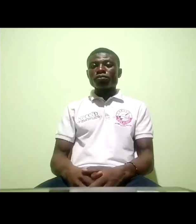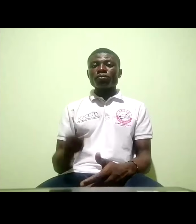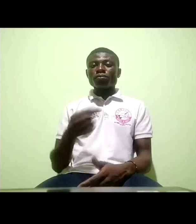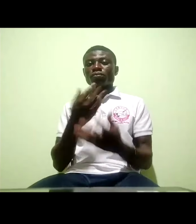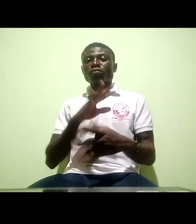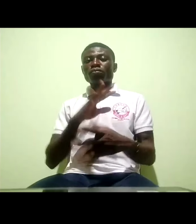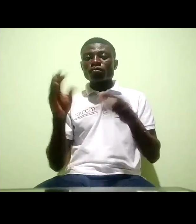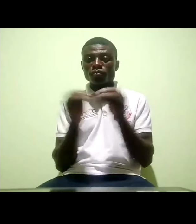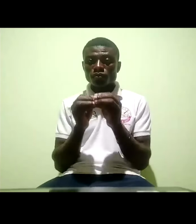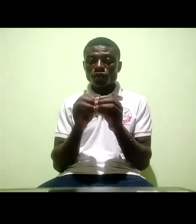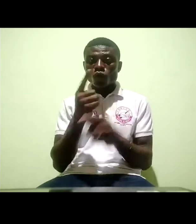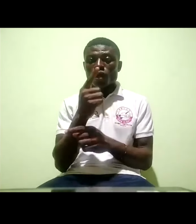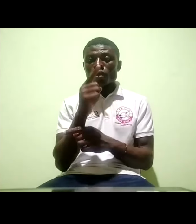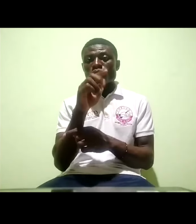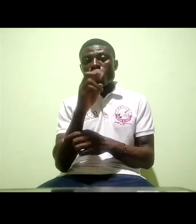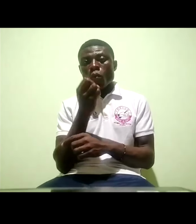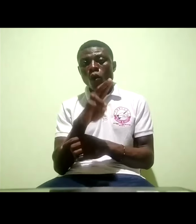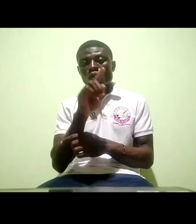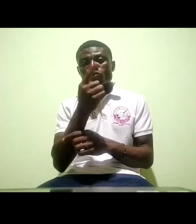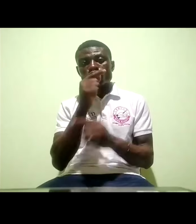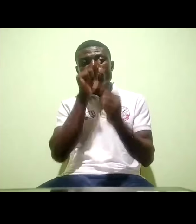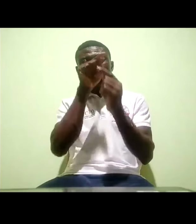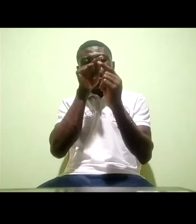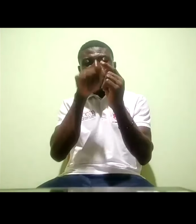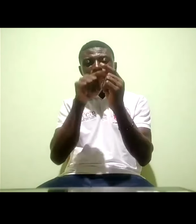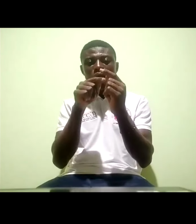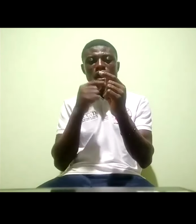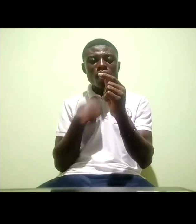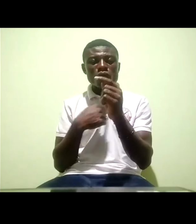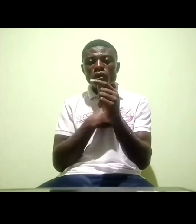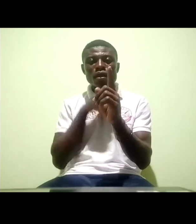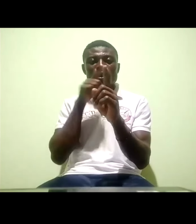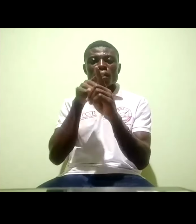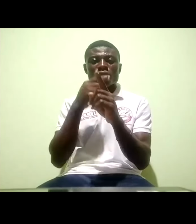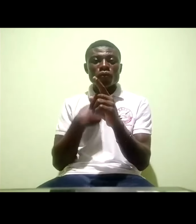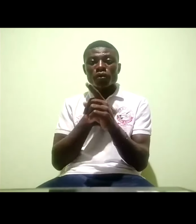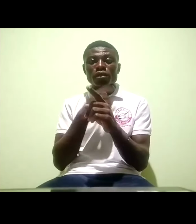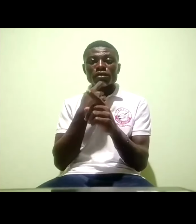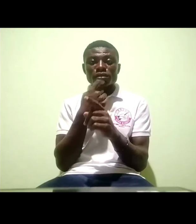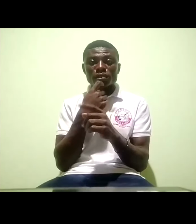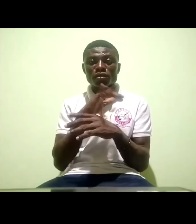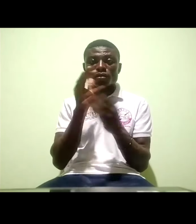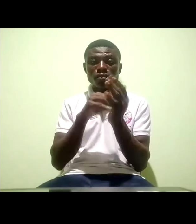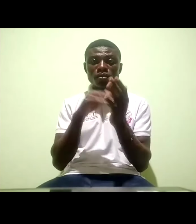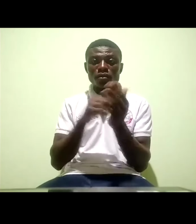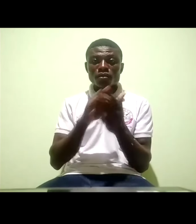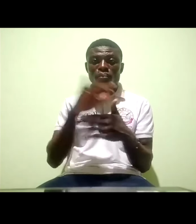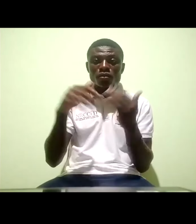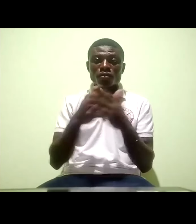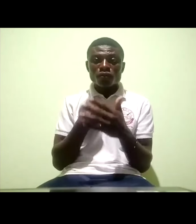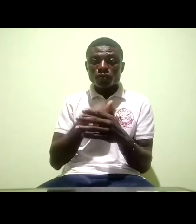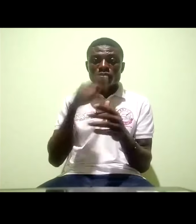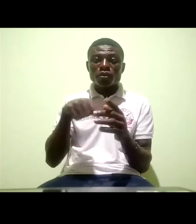or 2 more pointers. That yes, we our goal, as Rosalind is saying again and again, that our goal is to create